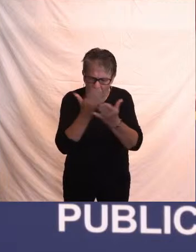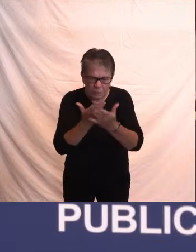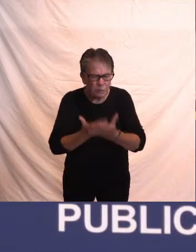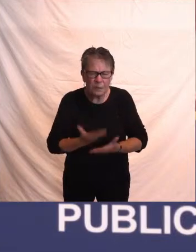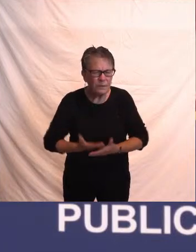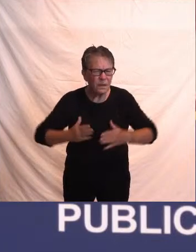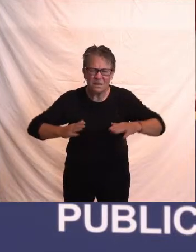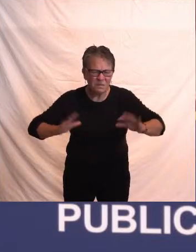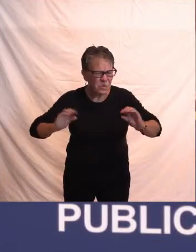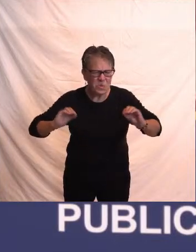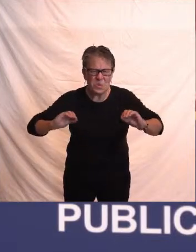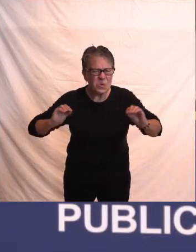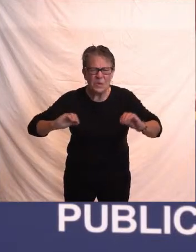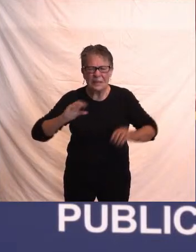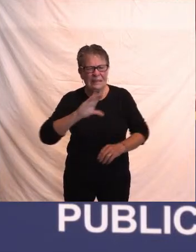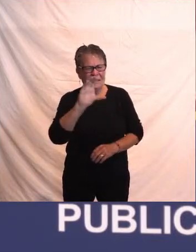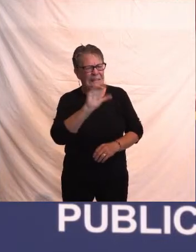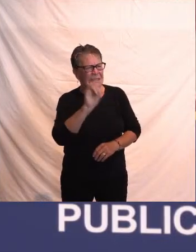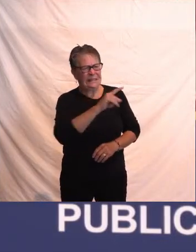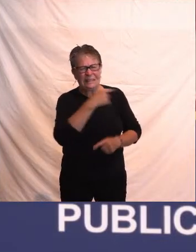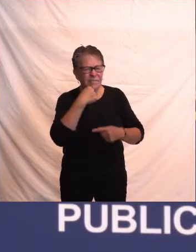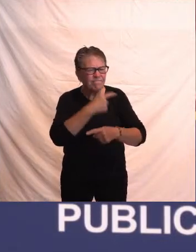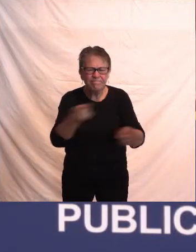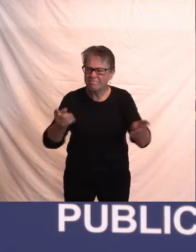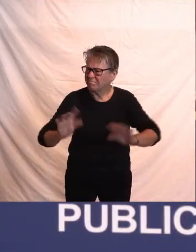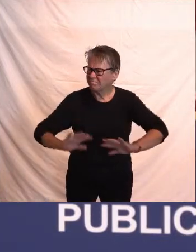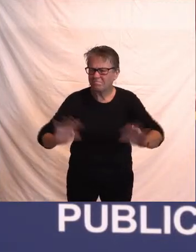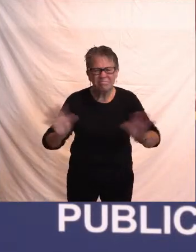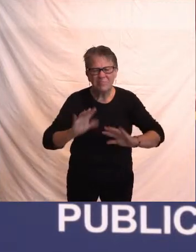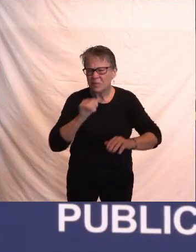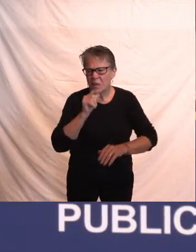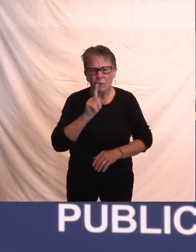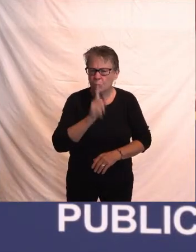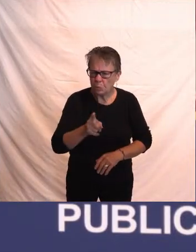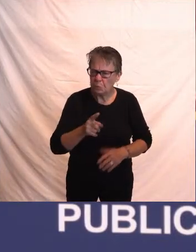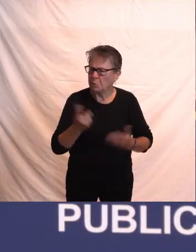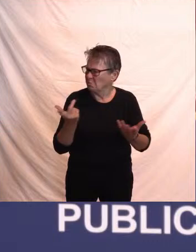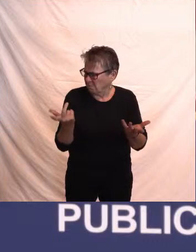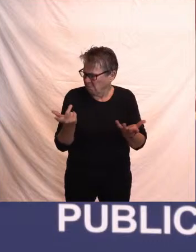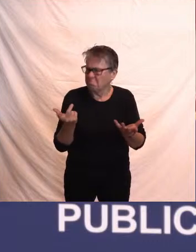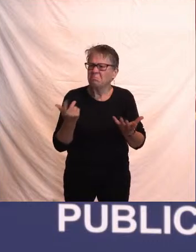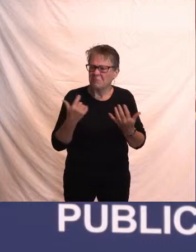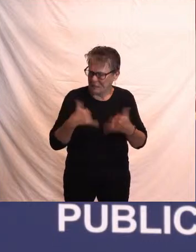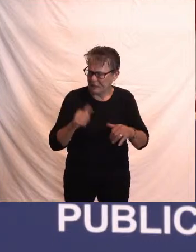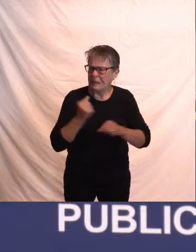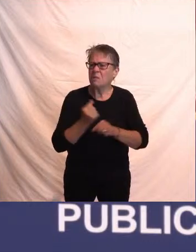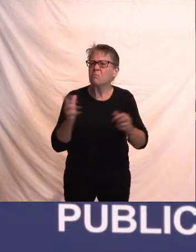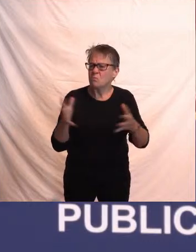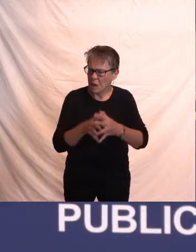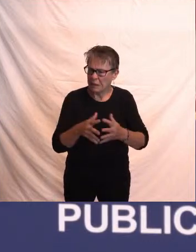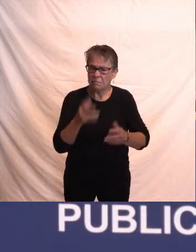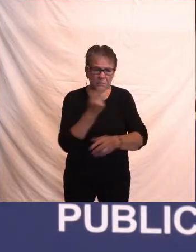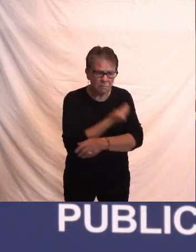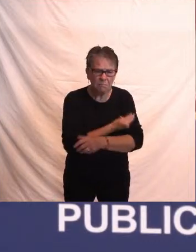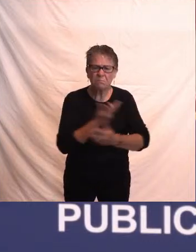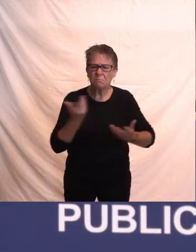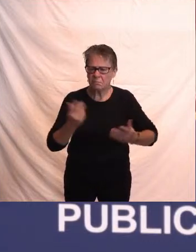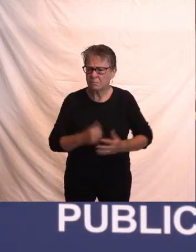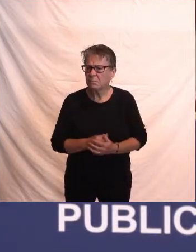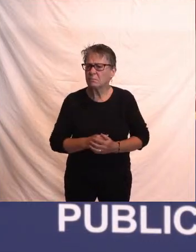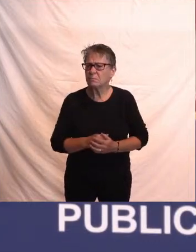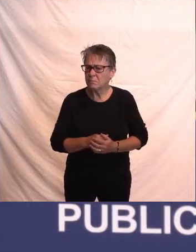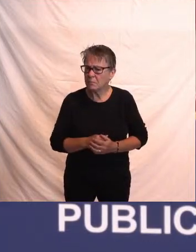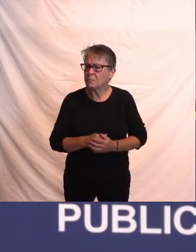safety and effectiveness of COVID-19 vaccination in pregnancy. Getting vaccinated is free and convenient, with more